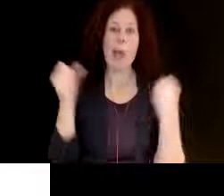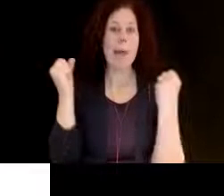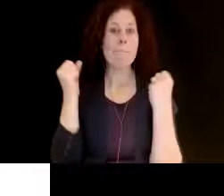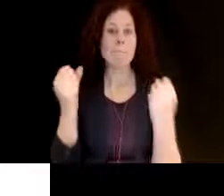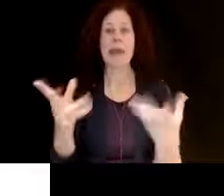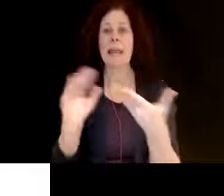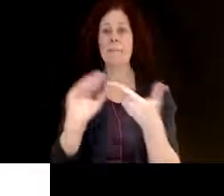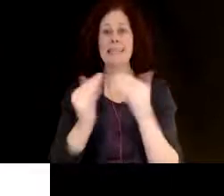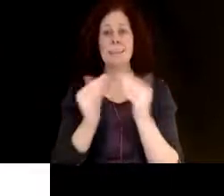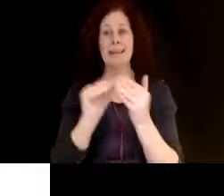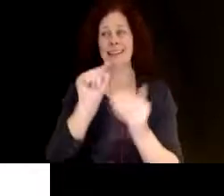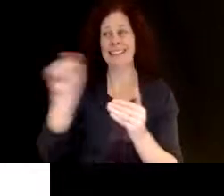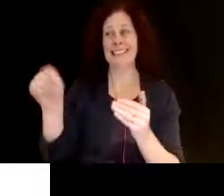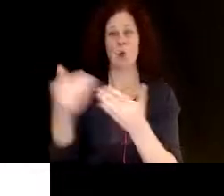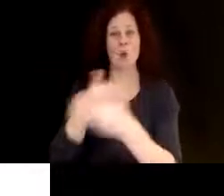II.